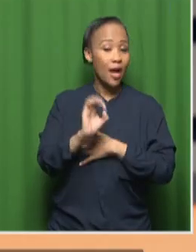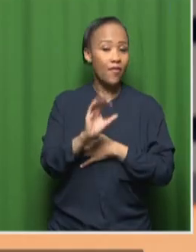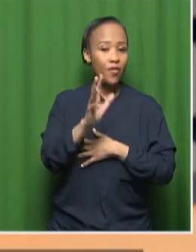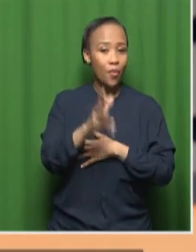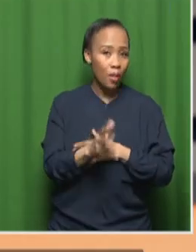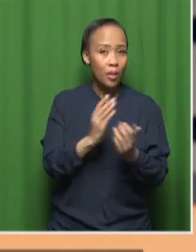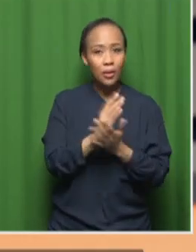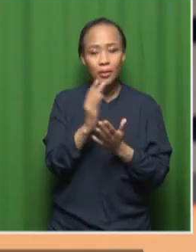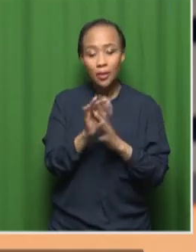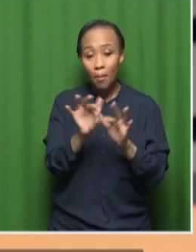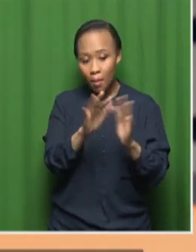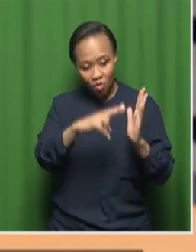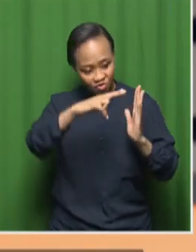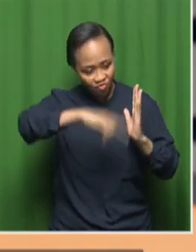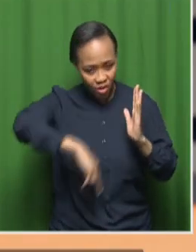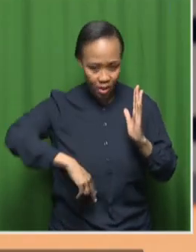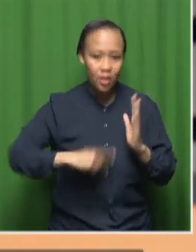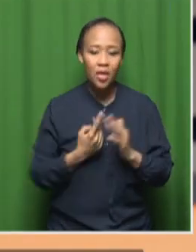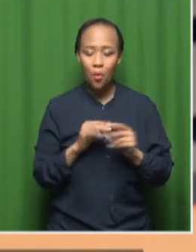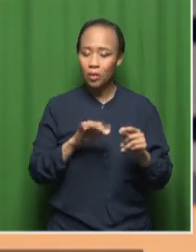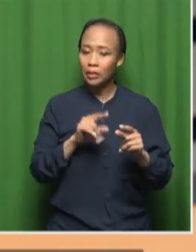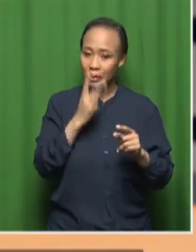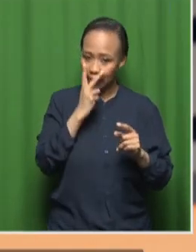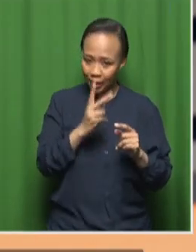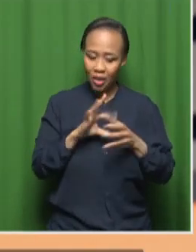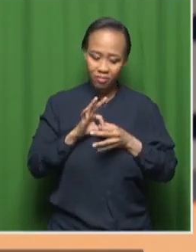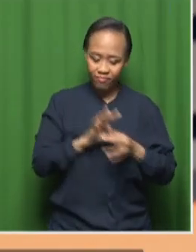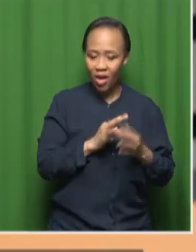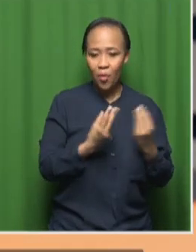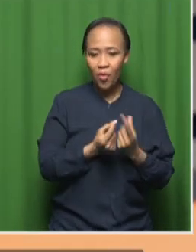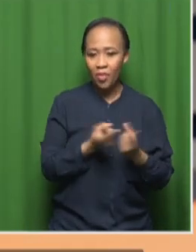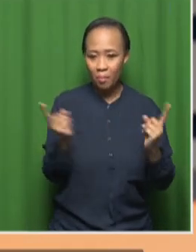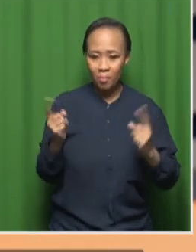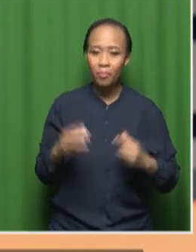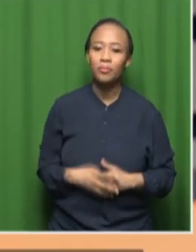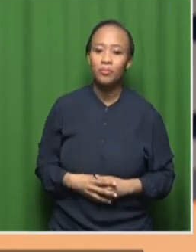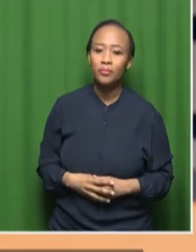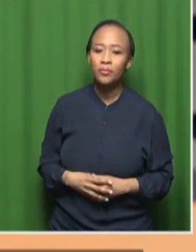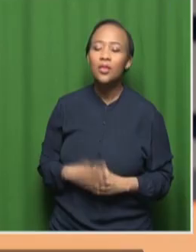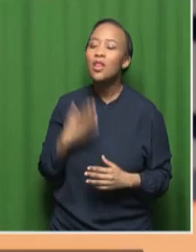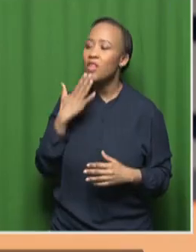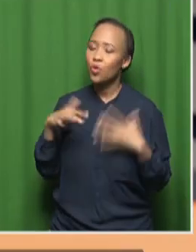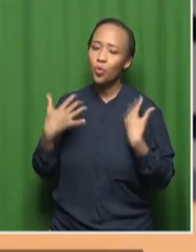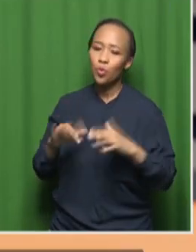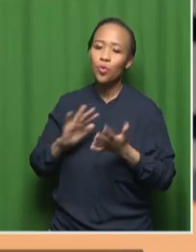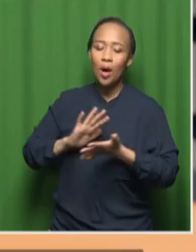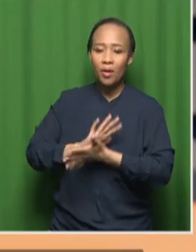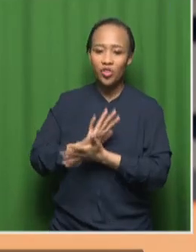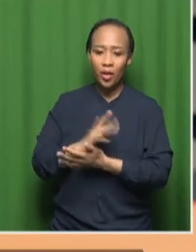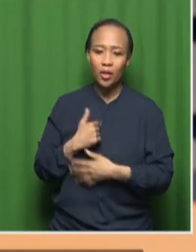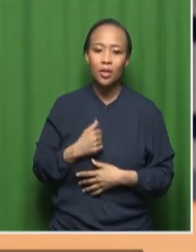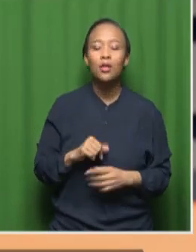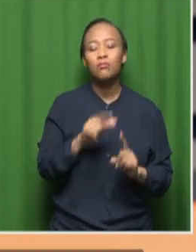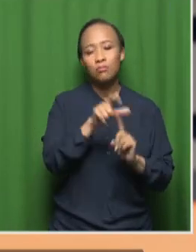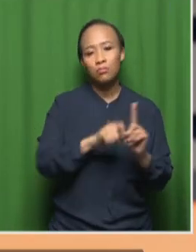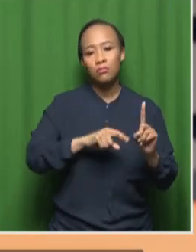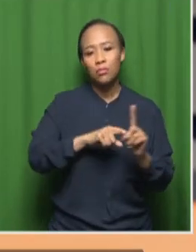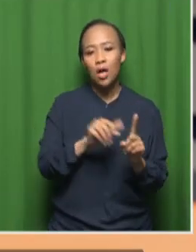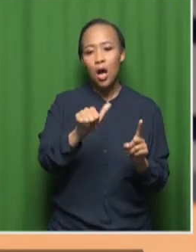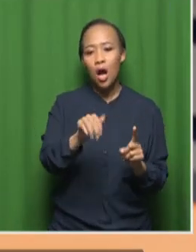in some way in this book. Thank you so much for joining us. Thank you so much for having me too, sir. Thank you so much. Highly appreciate it. Well, we just talked to Abongile Ngqoleka, the